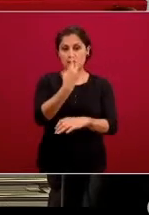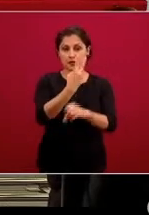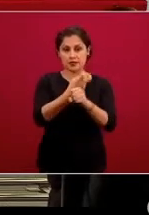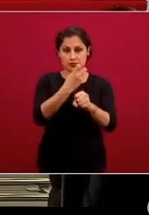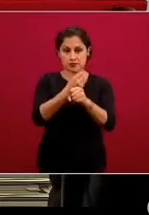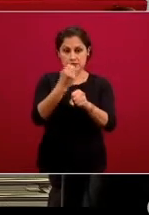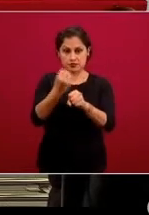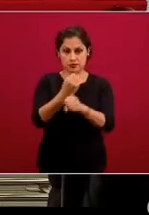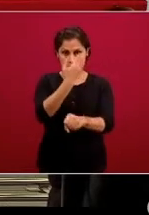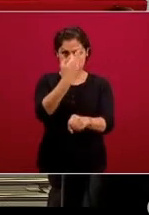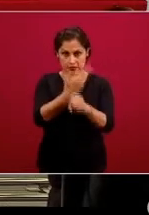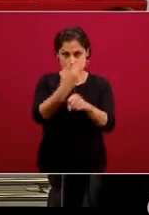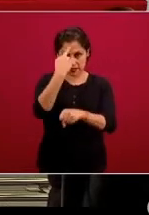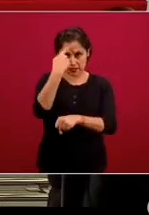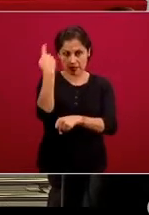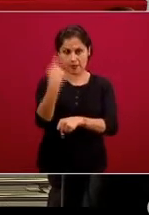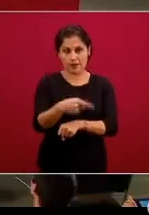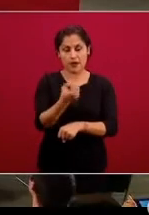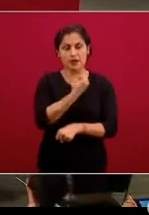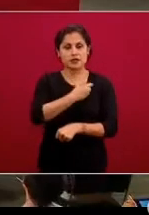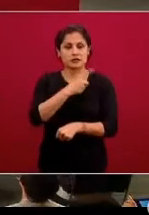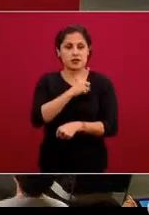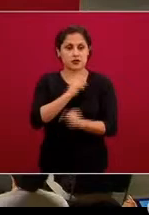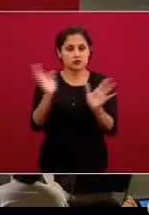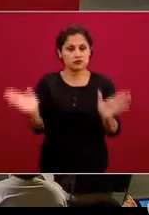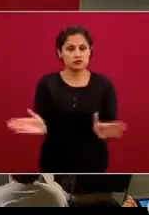which was to create the